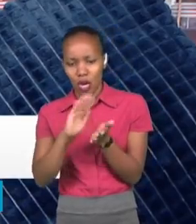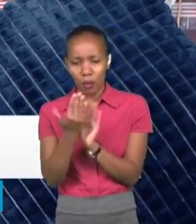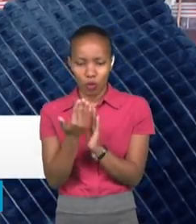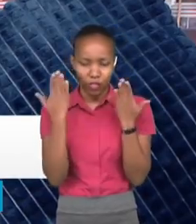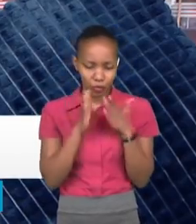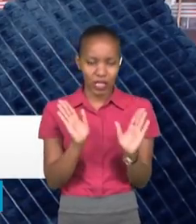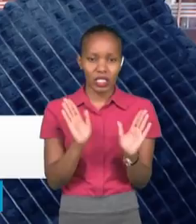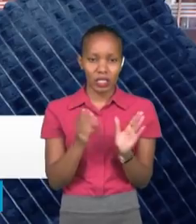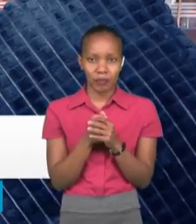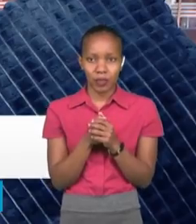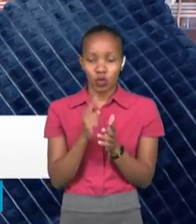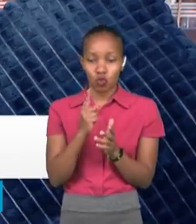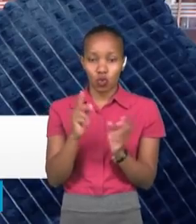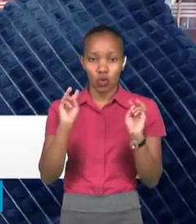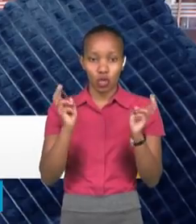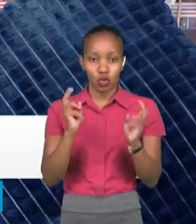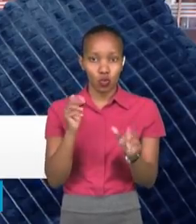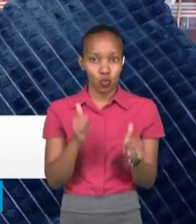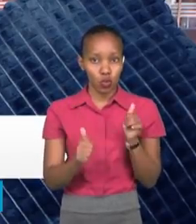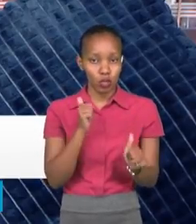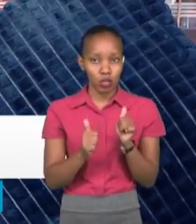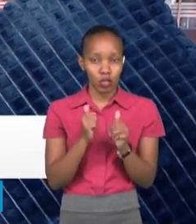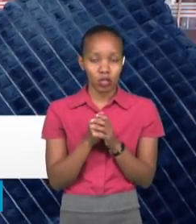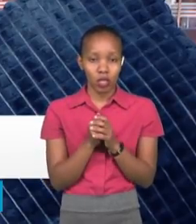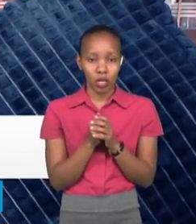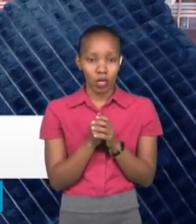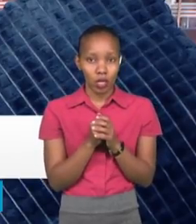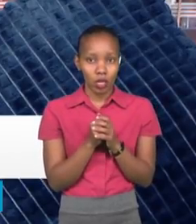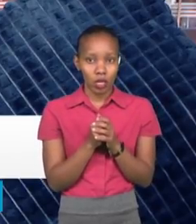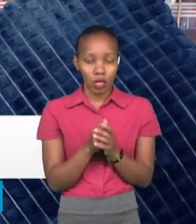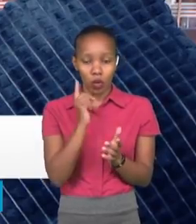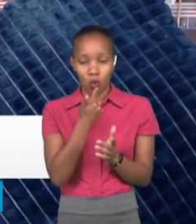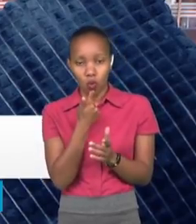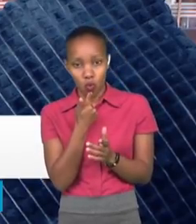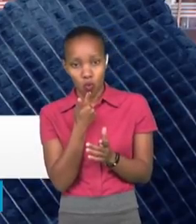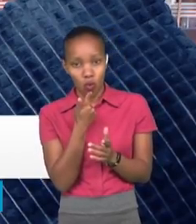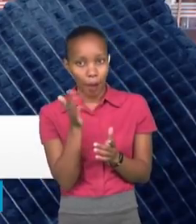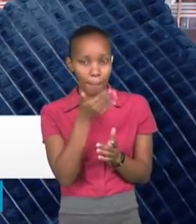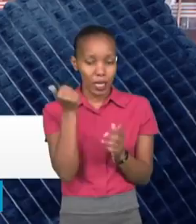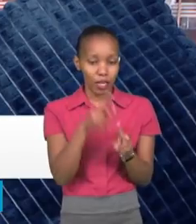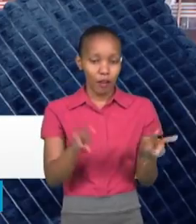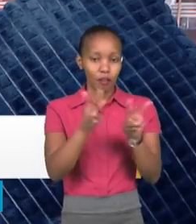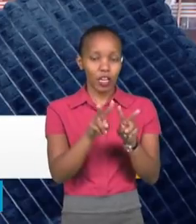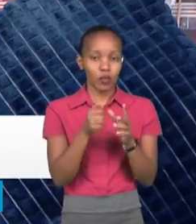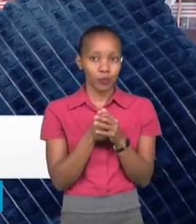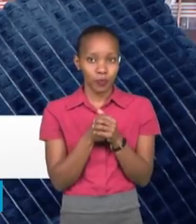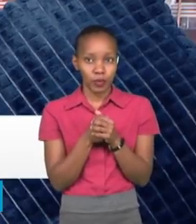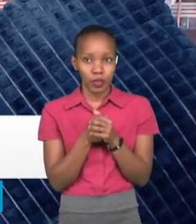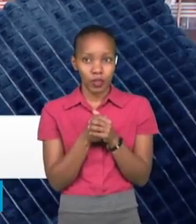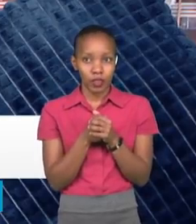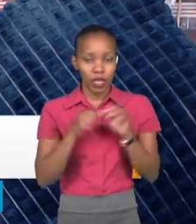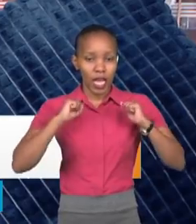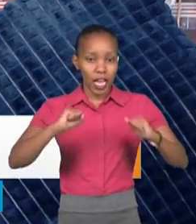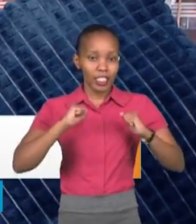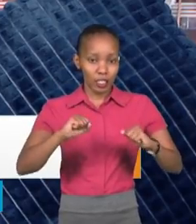So the issue was who actually was selling a better value proposition. And Wazito was an easy